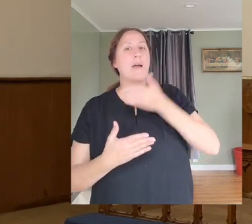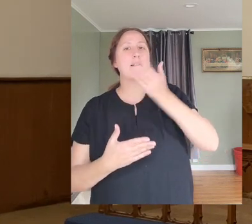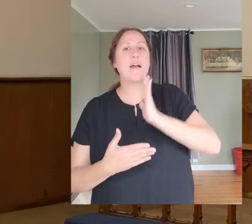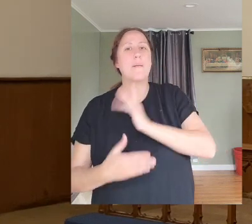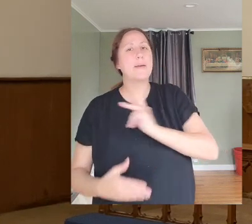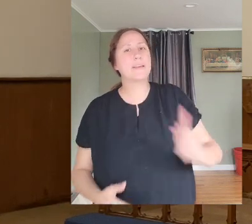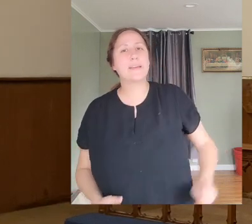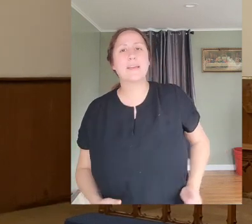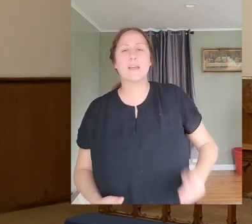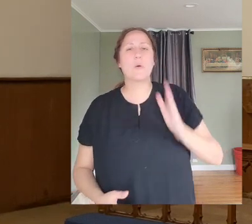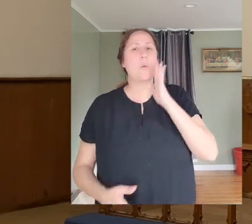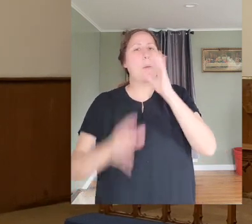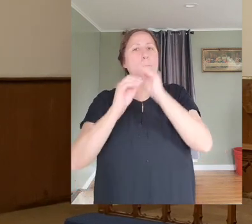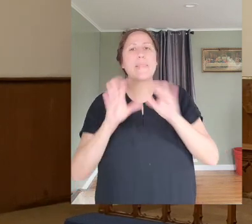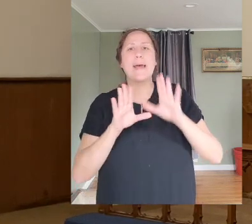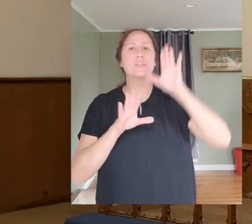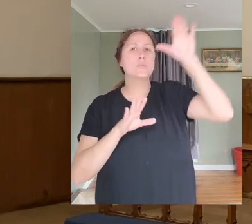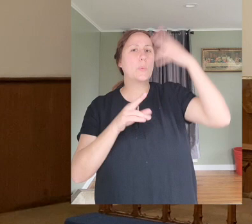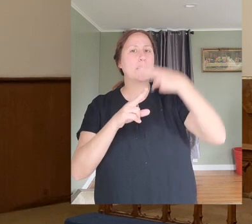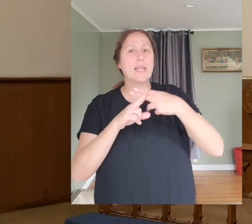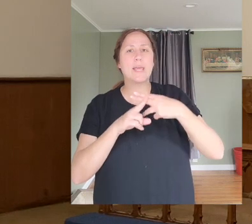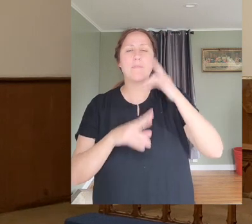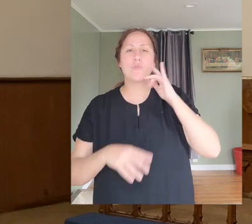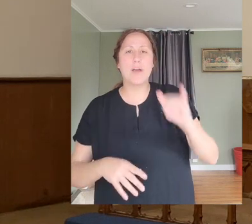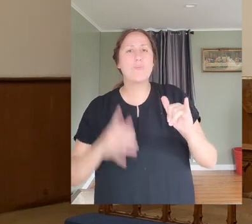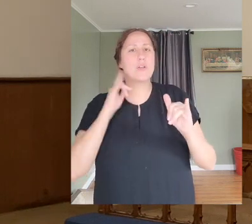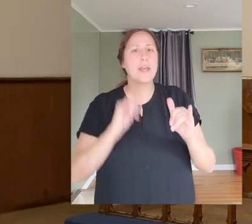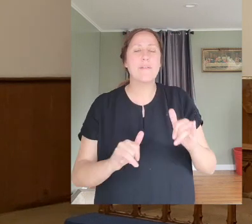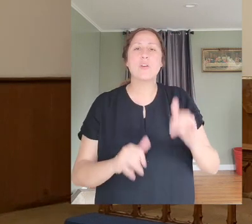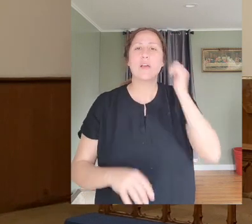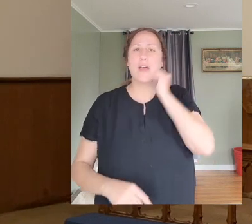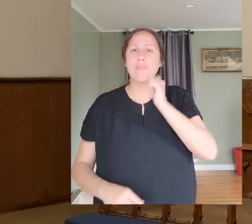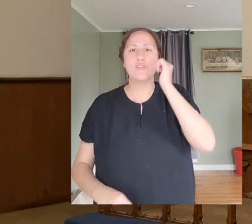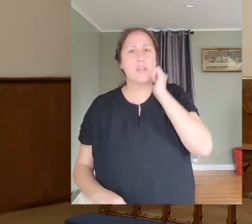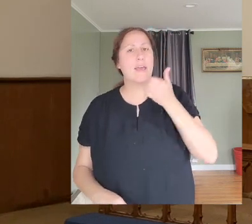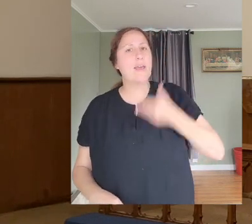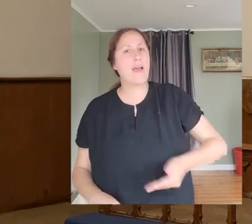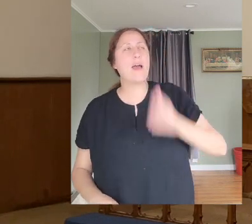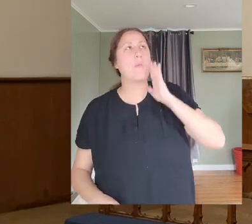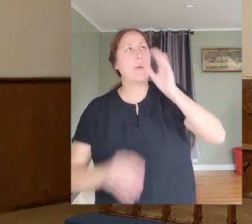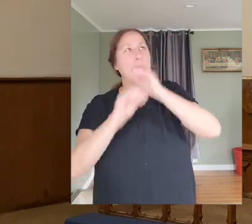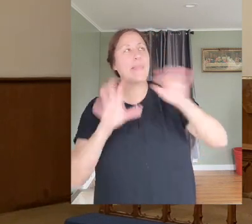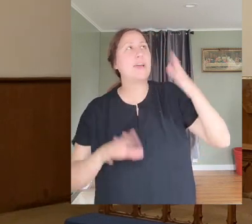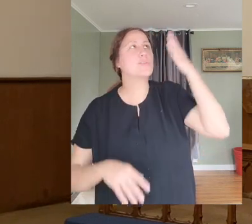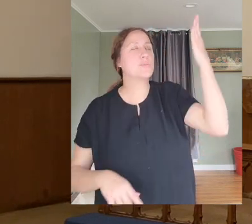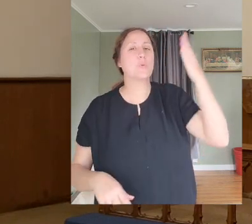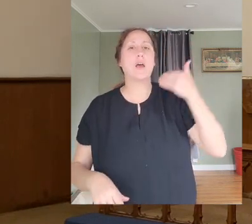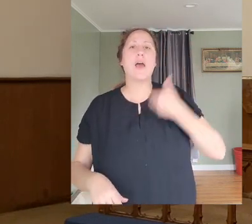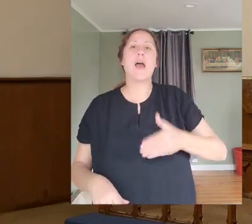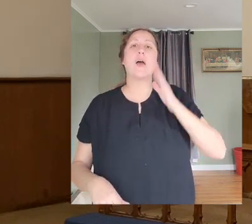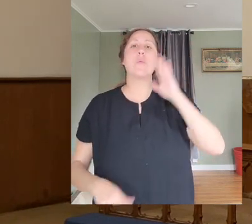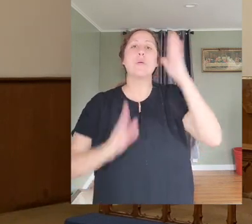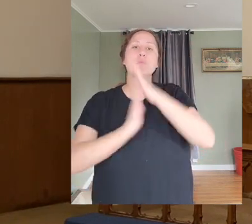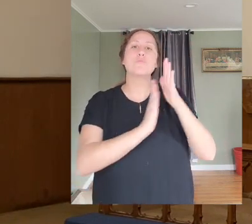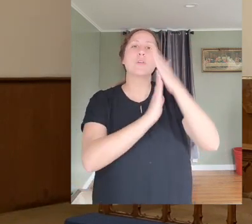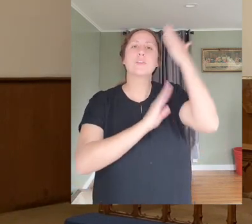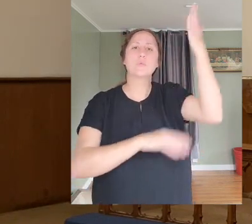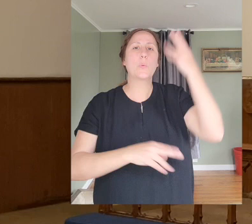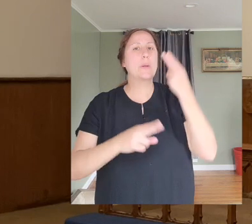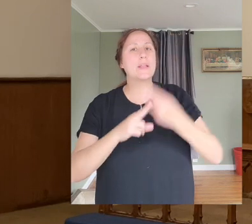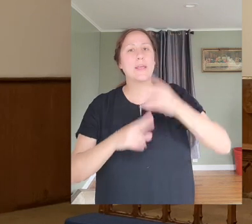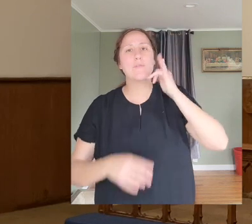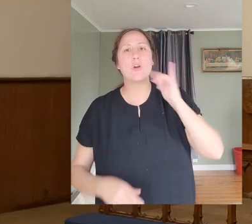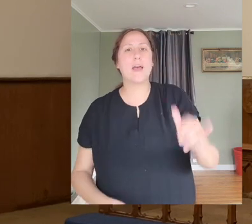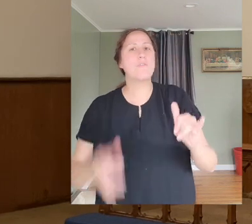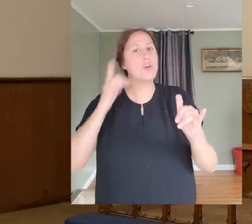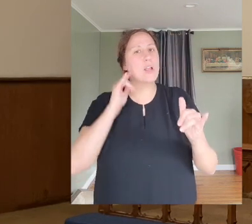your name forever and ever. Every day I will bless you, and I will praise your name forever and